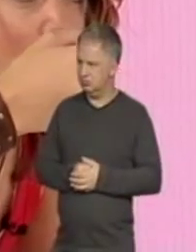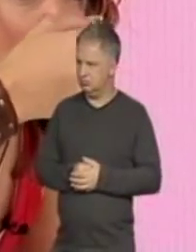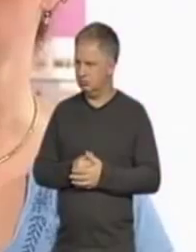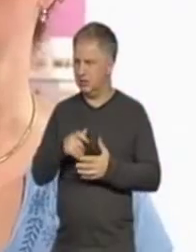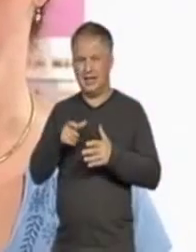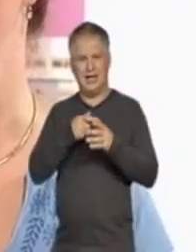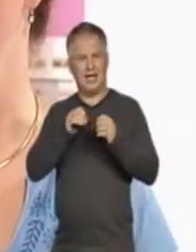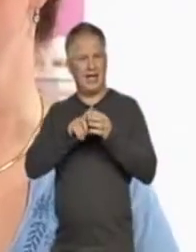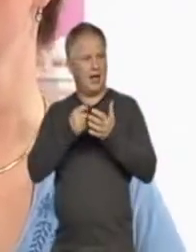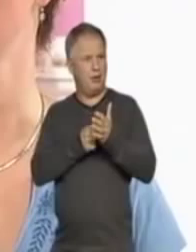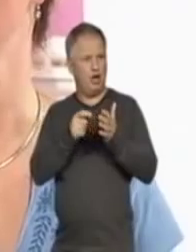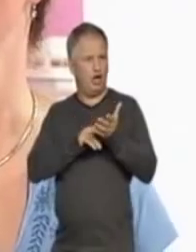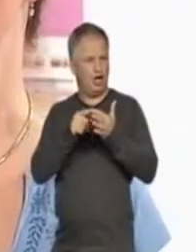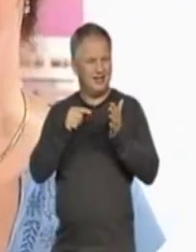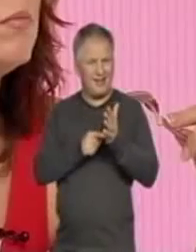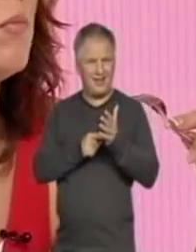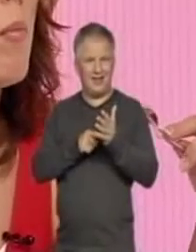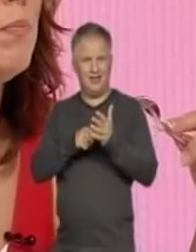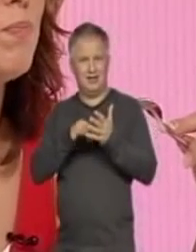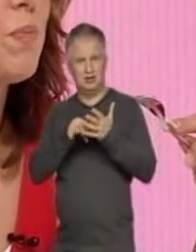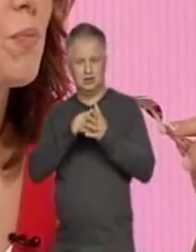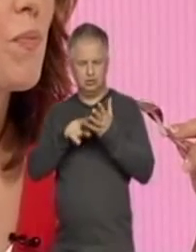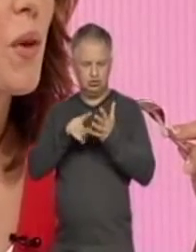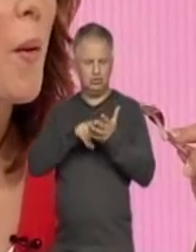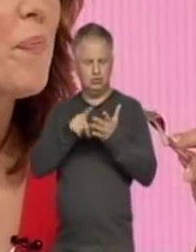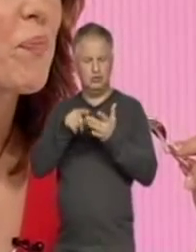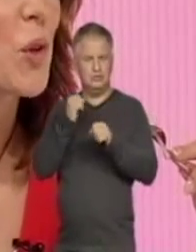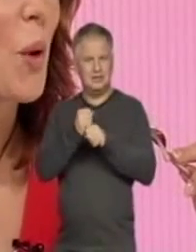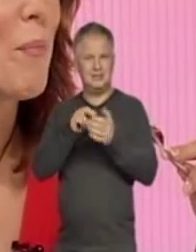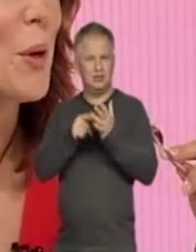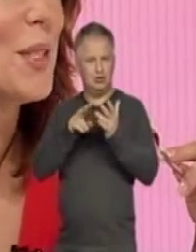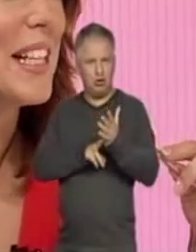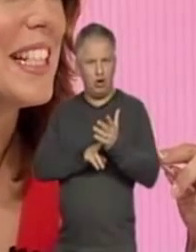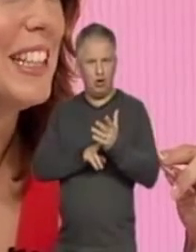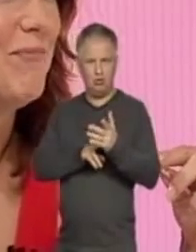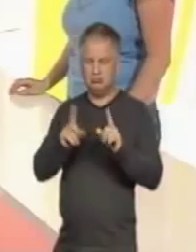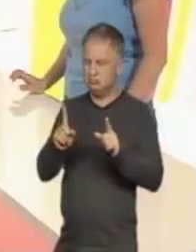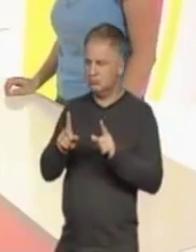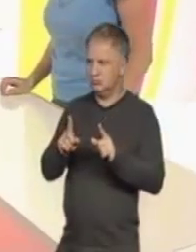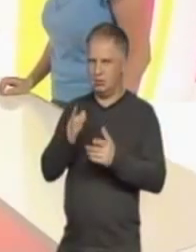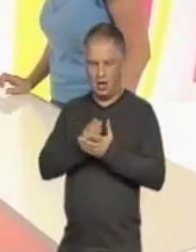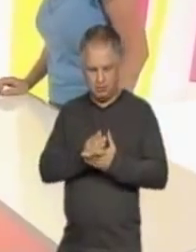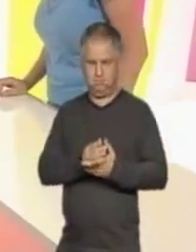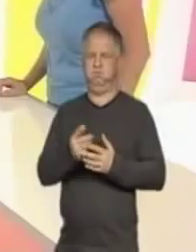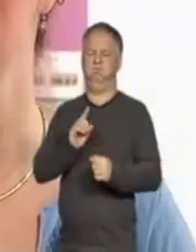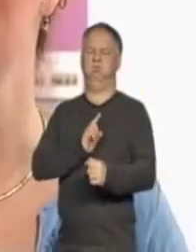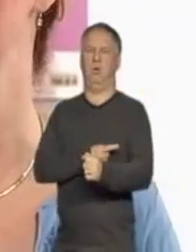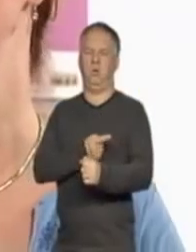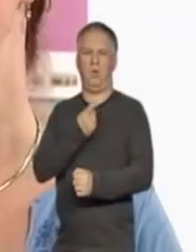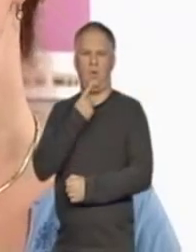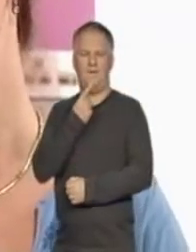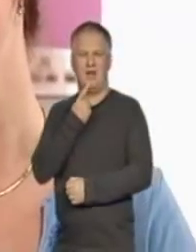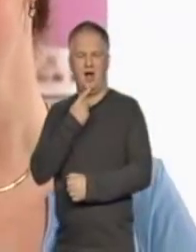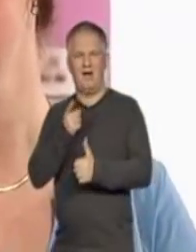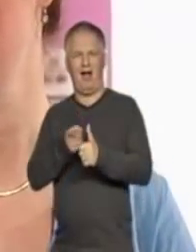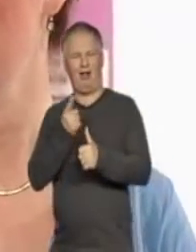Sauvignon, a Barolo, a Chianti, something like that, you know, rather a dry red wine. Quite boozy, isn't it? It's quite boozy. You can see why they call it, you know, sort of pick me